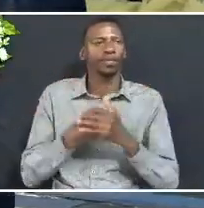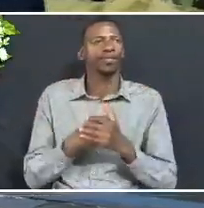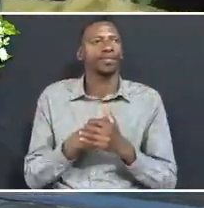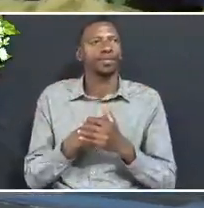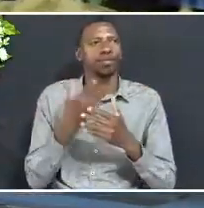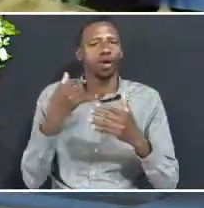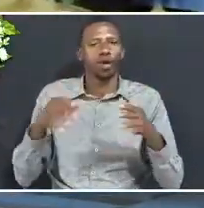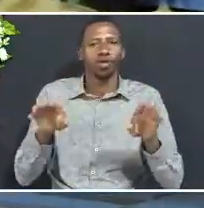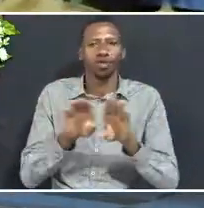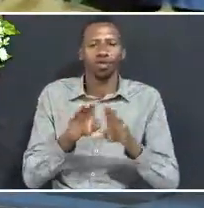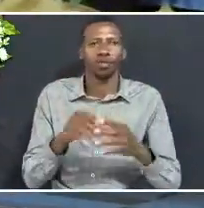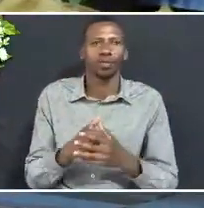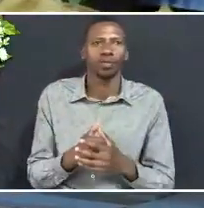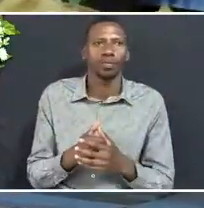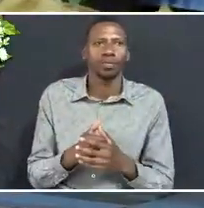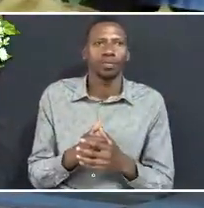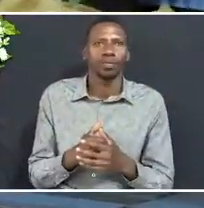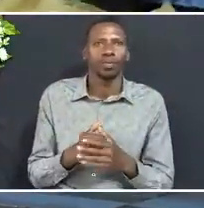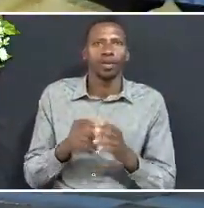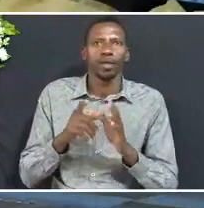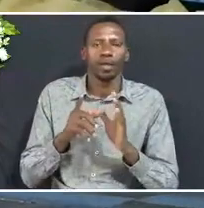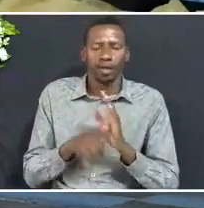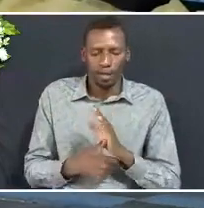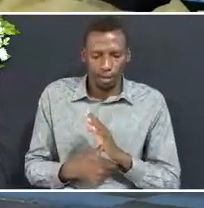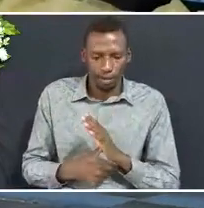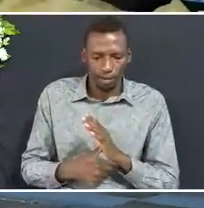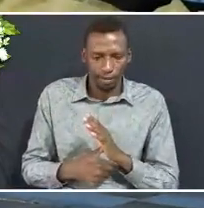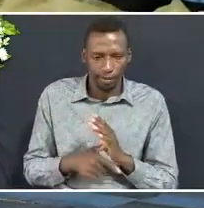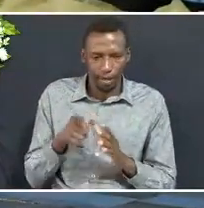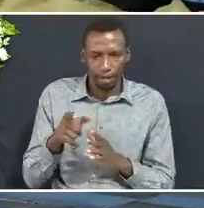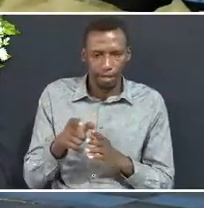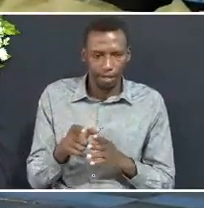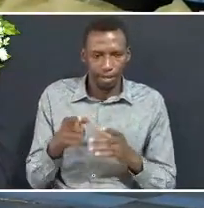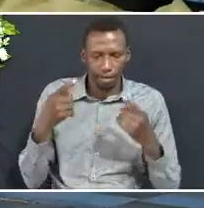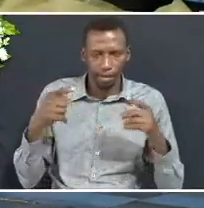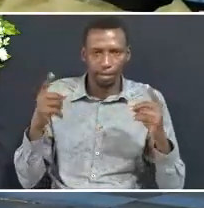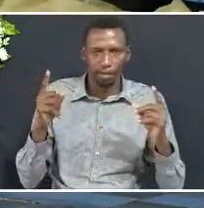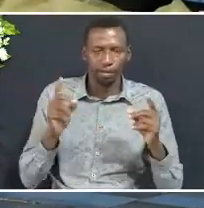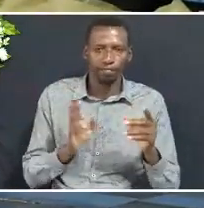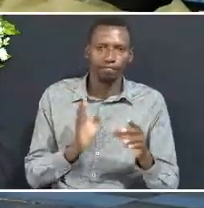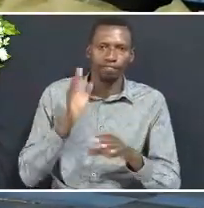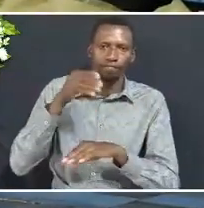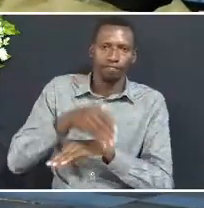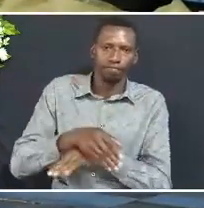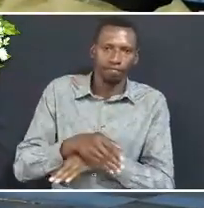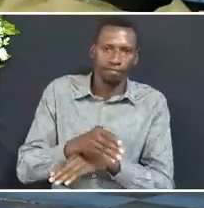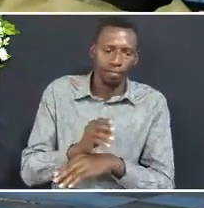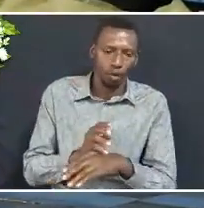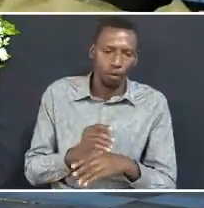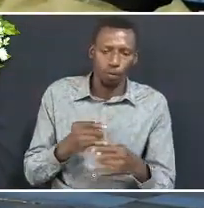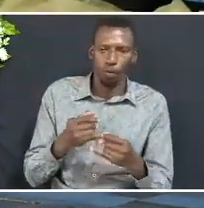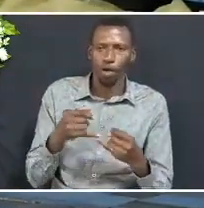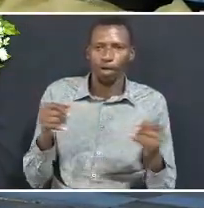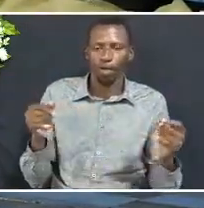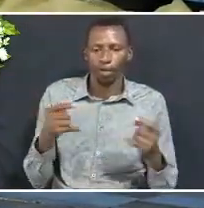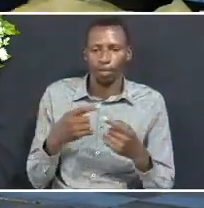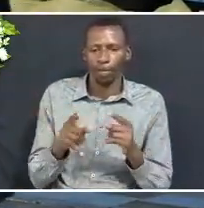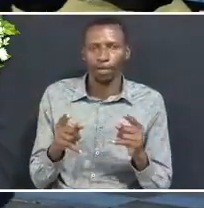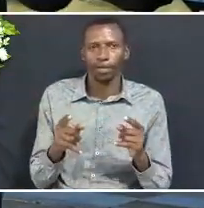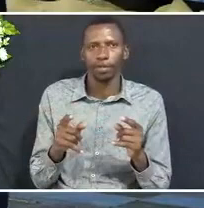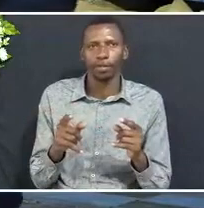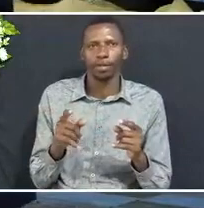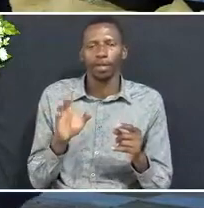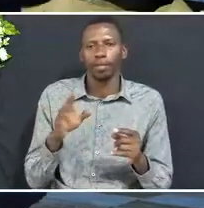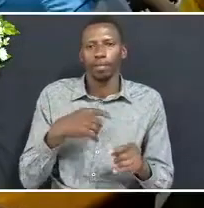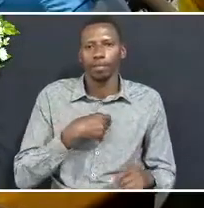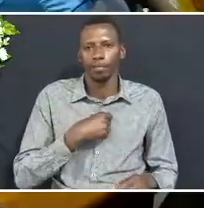enclosed. Ultimately, he managed to jump over the barbed wire, but